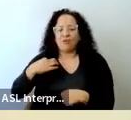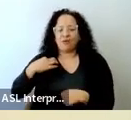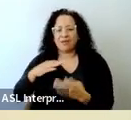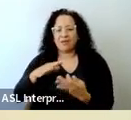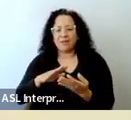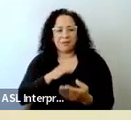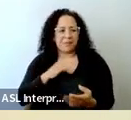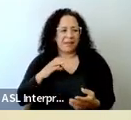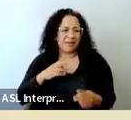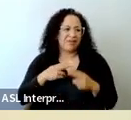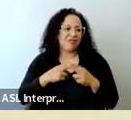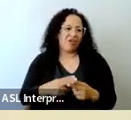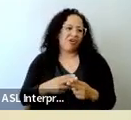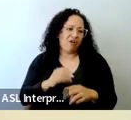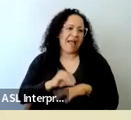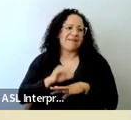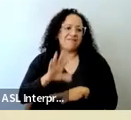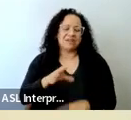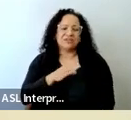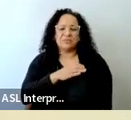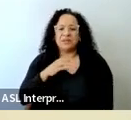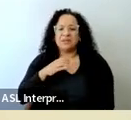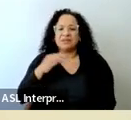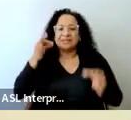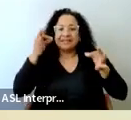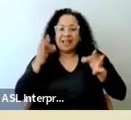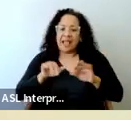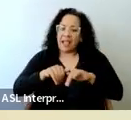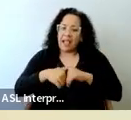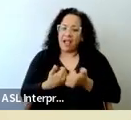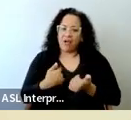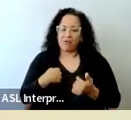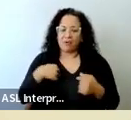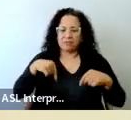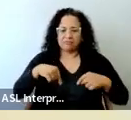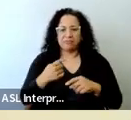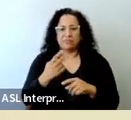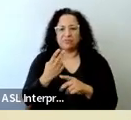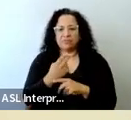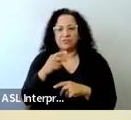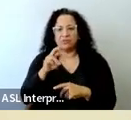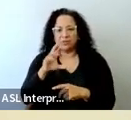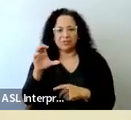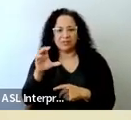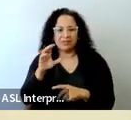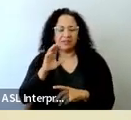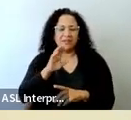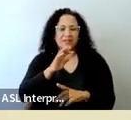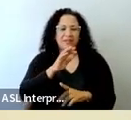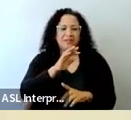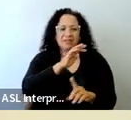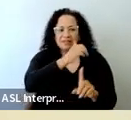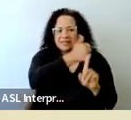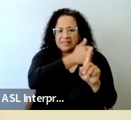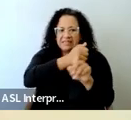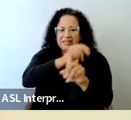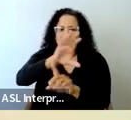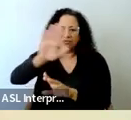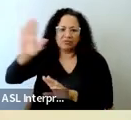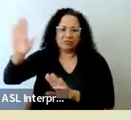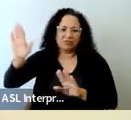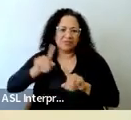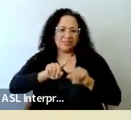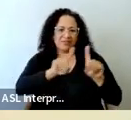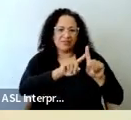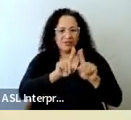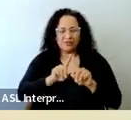called the advisory committee back then, decided how we'd implemented at our regional center. Remember, every regional center that was a pilot did it differently. And we wanted to focus. So